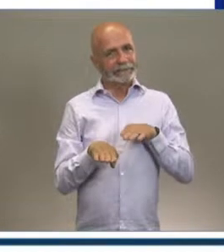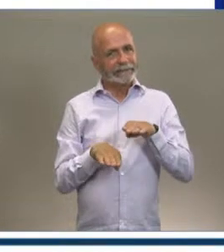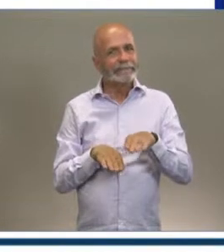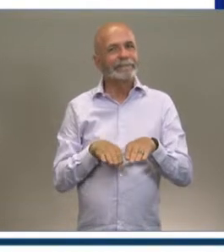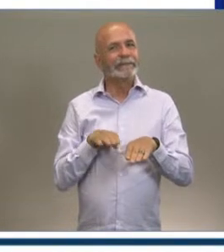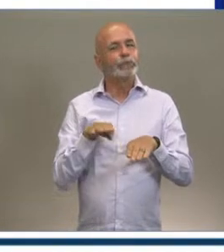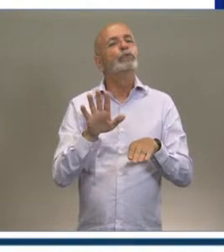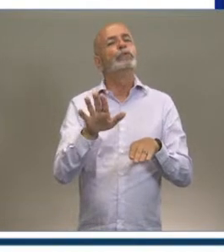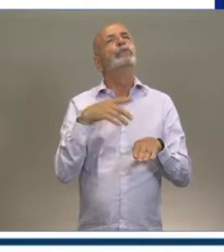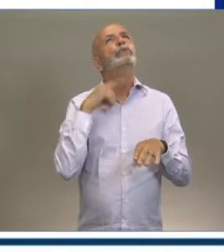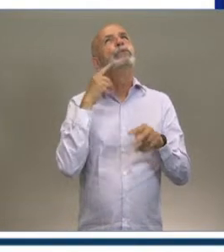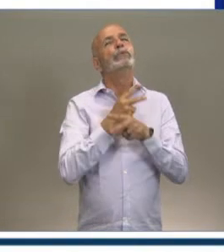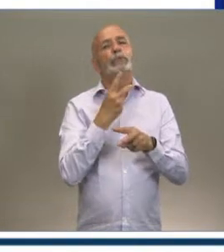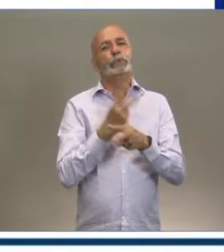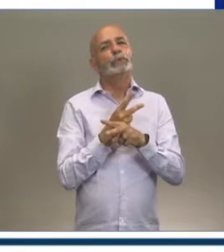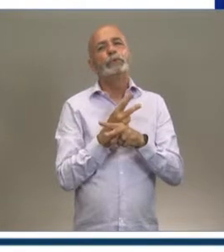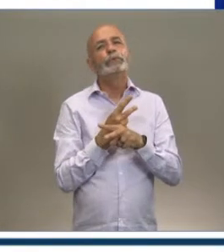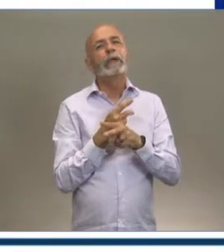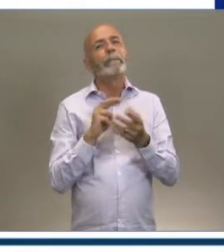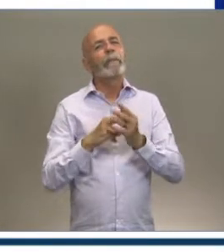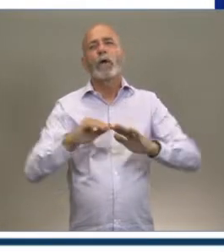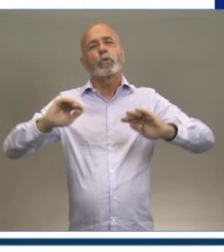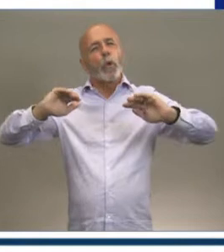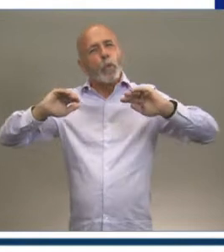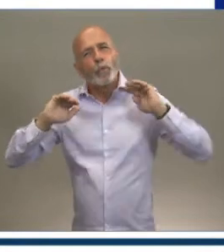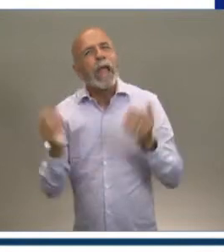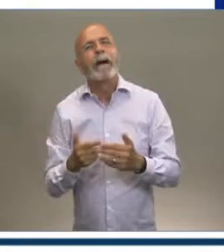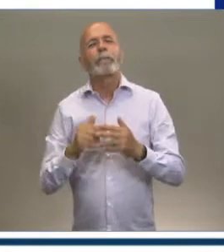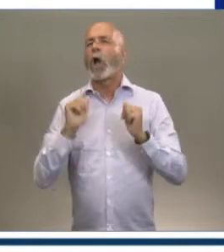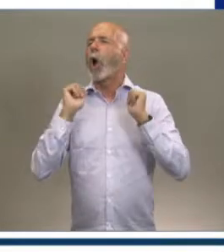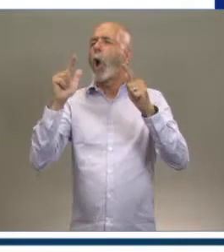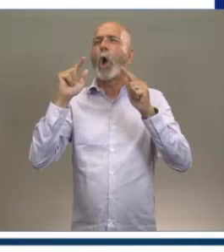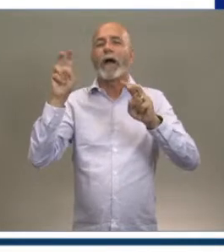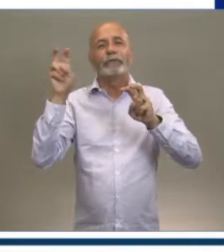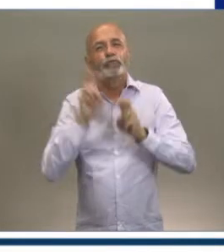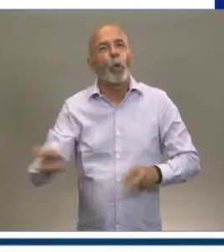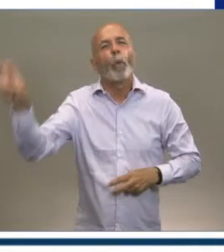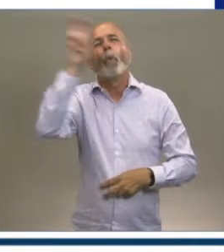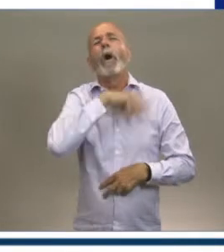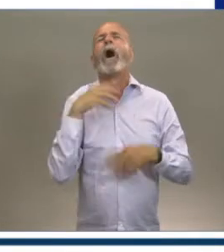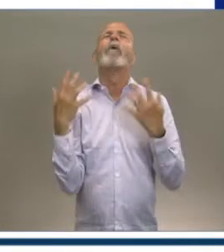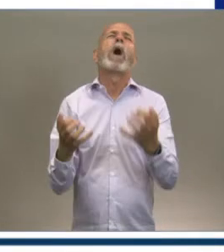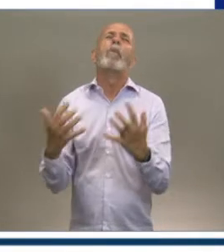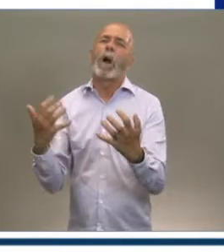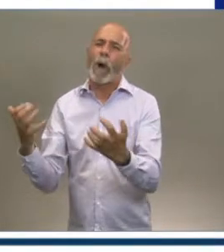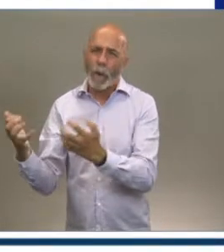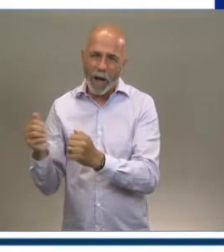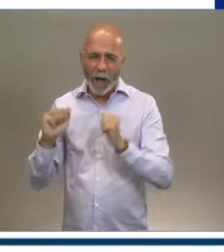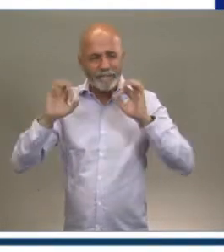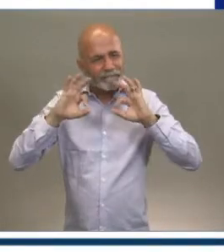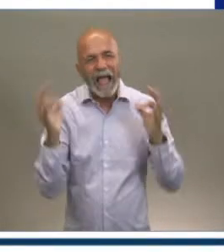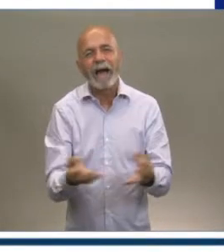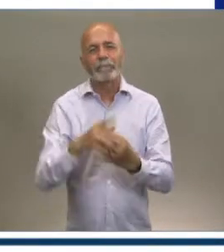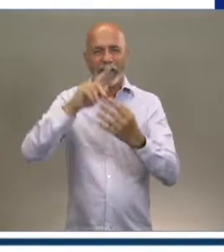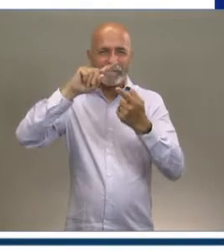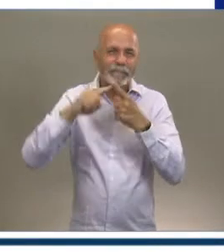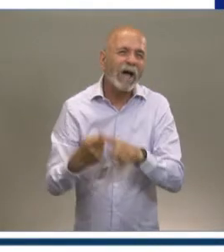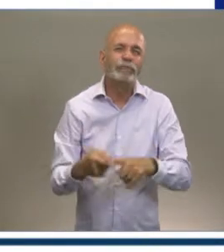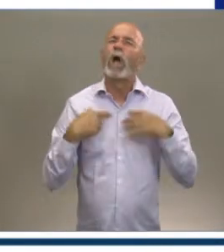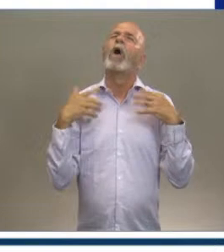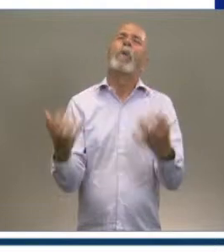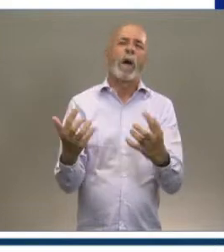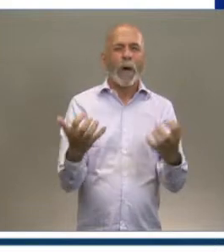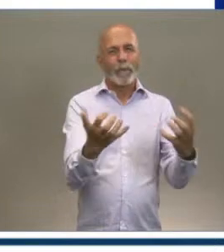welcoming spirit. We want tourists to come and enjoy our beautiful province. We want families and friends to get together. Yes, there